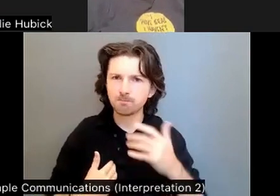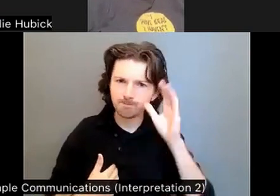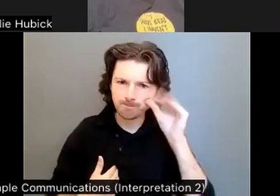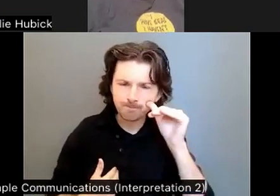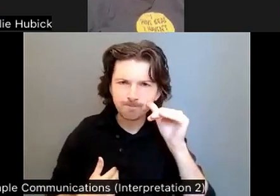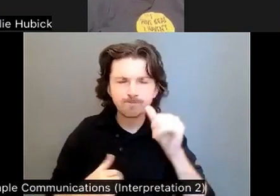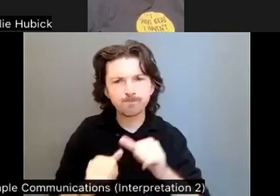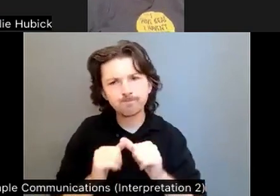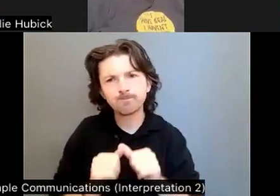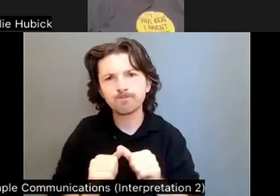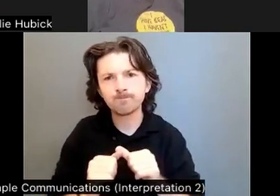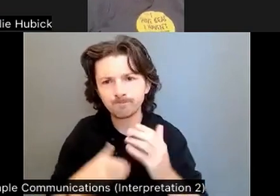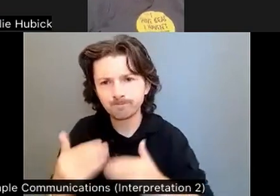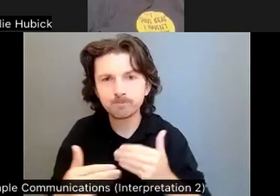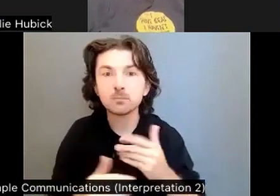Moore,